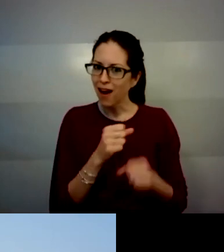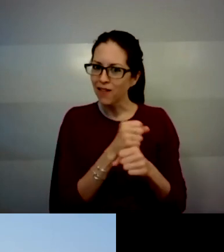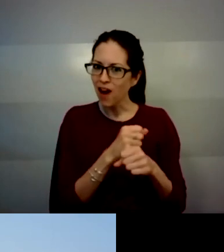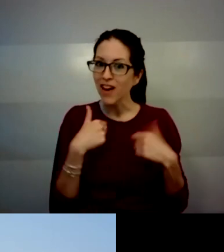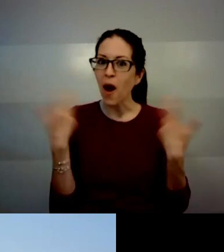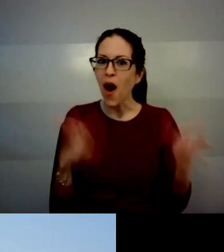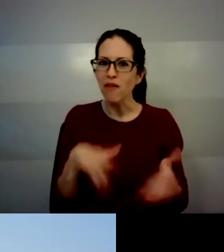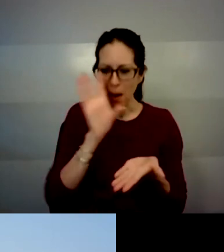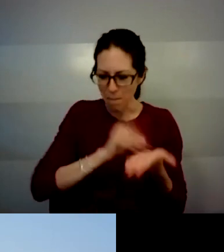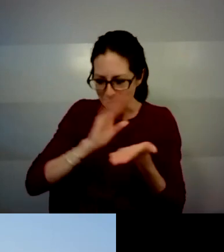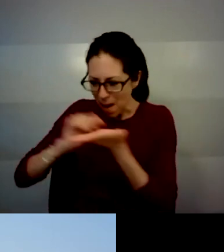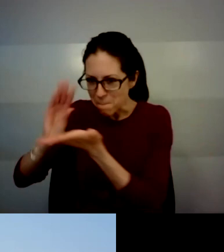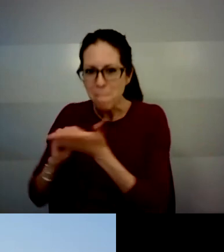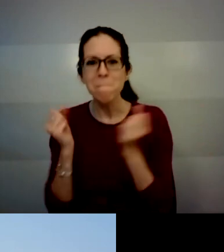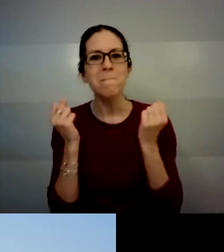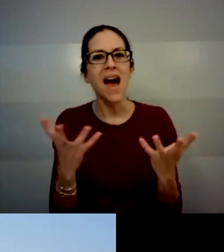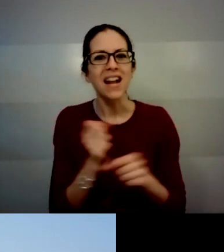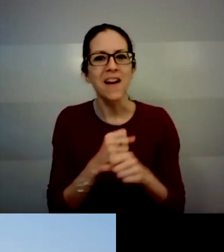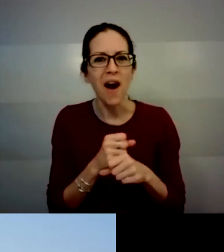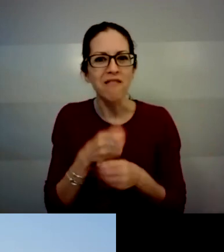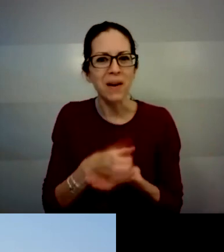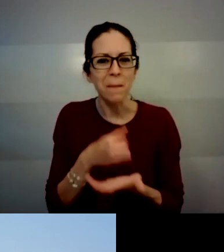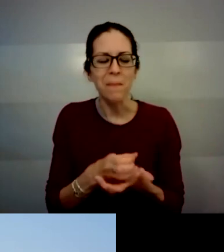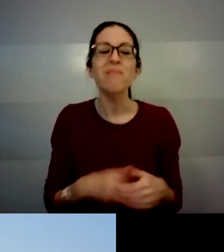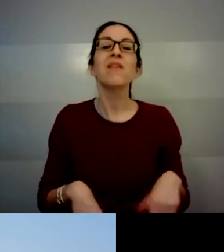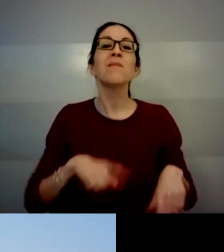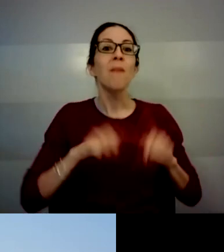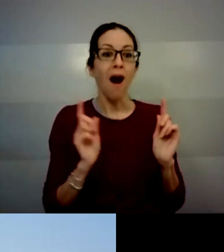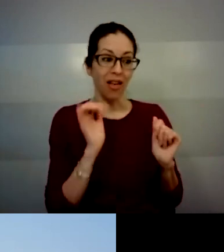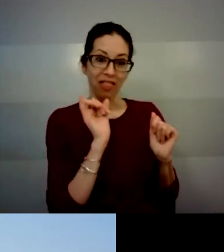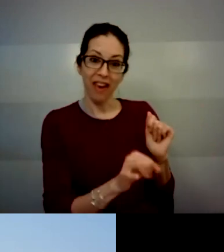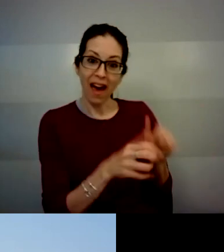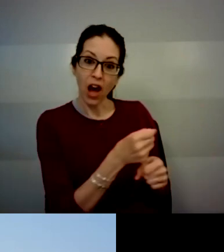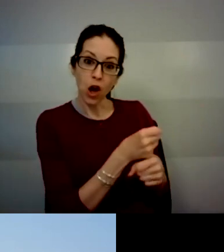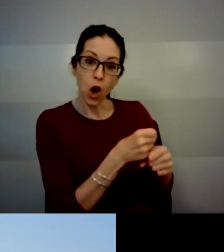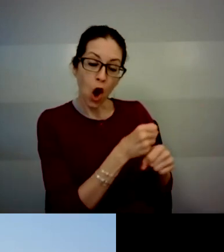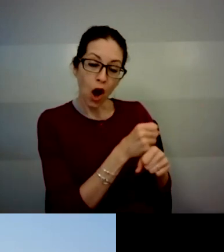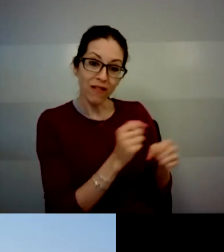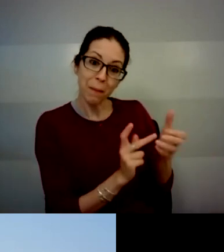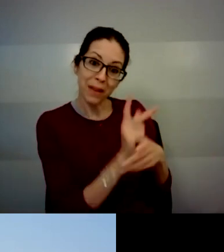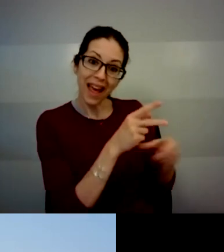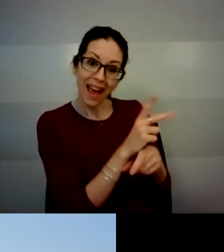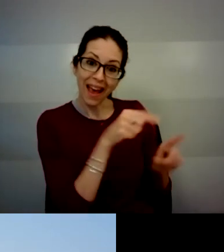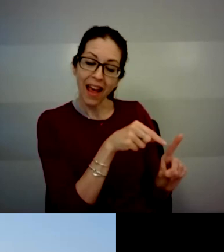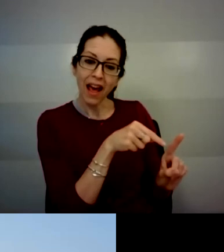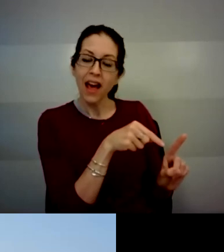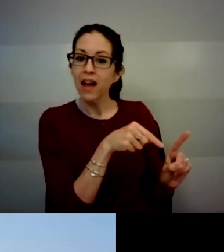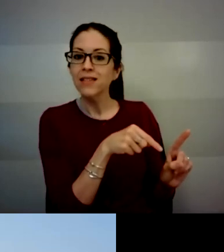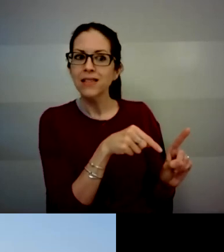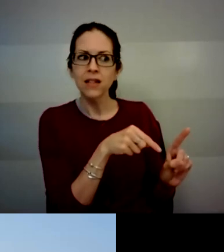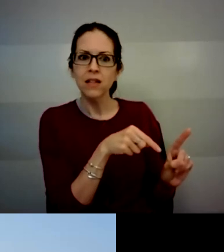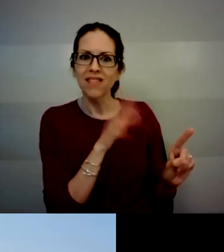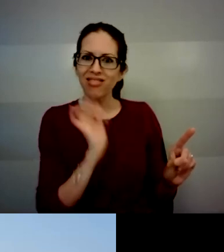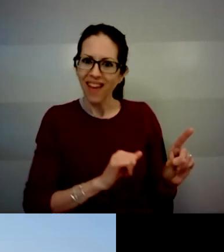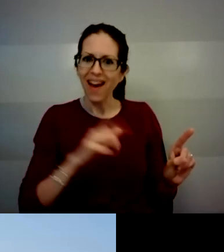Yes. But it's great to think about the fact that that coffee is actually coming from these areas where these migratory birds spend